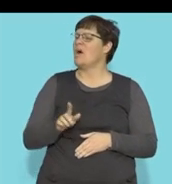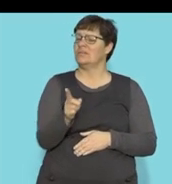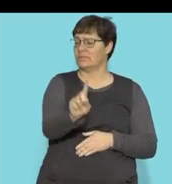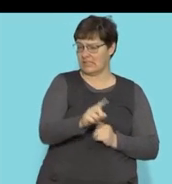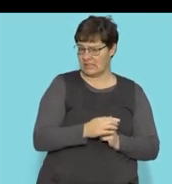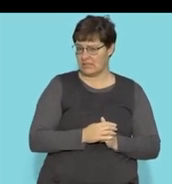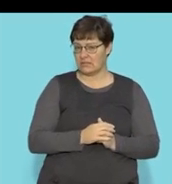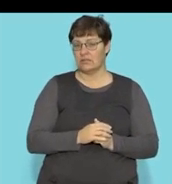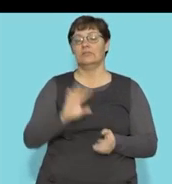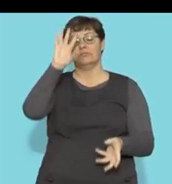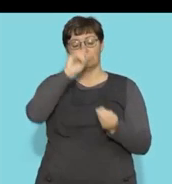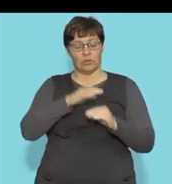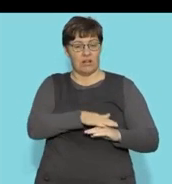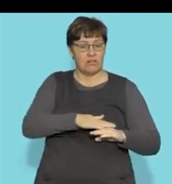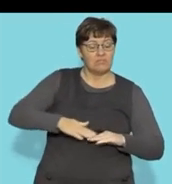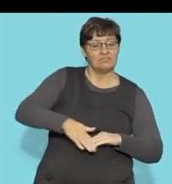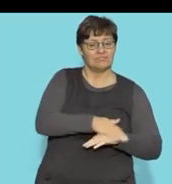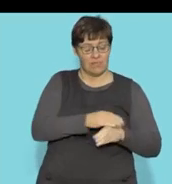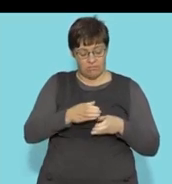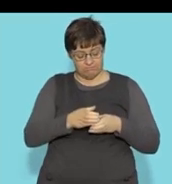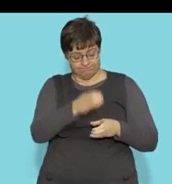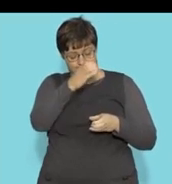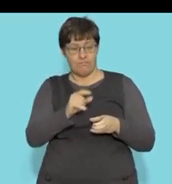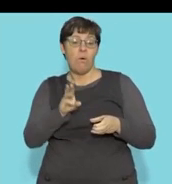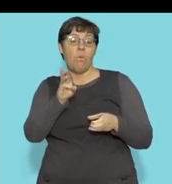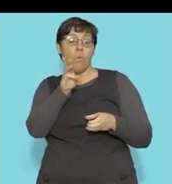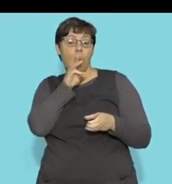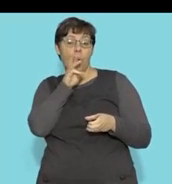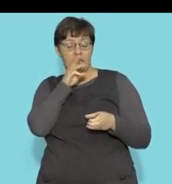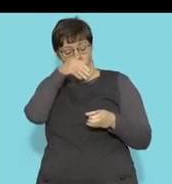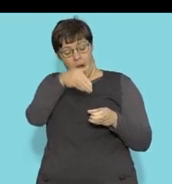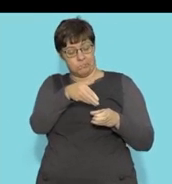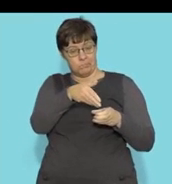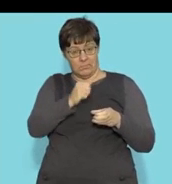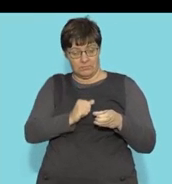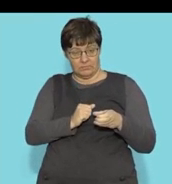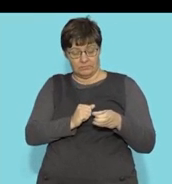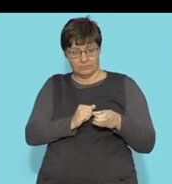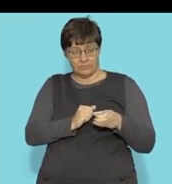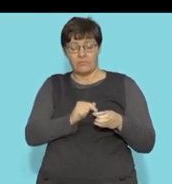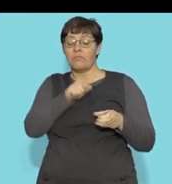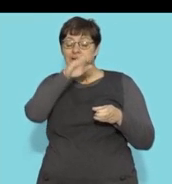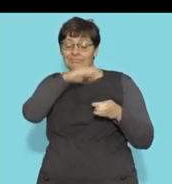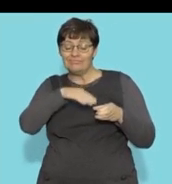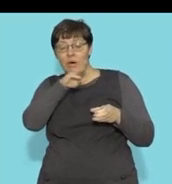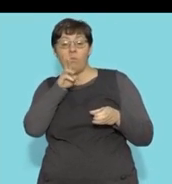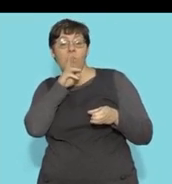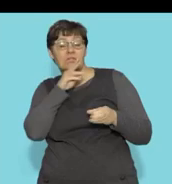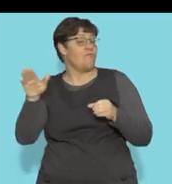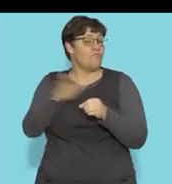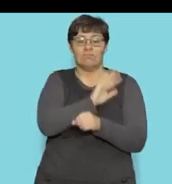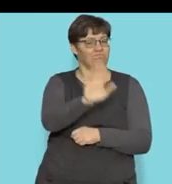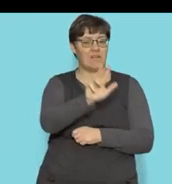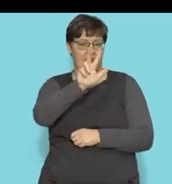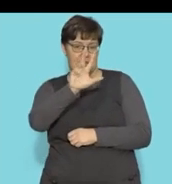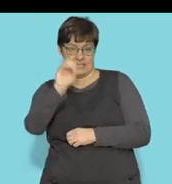me to calculate the total surface area of the water that touches if the glass is 80% full of water. So I